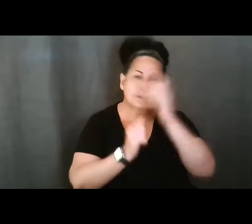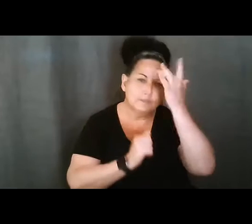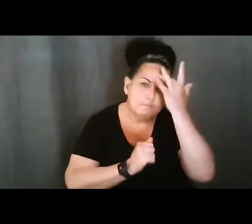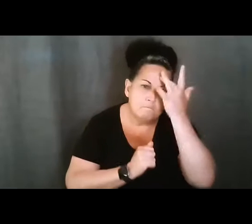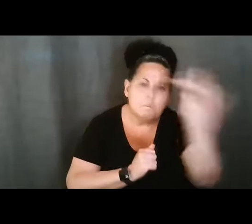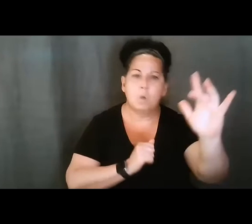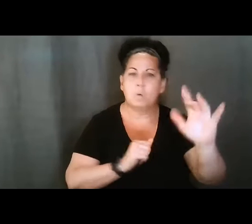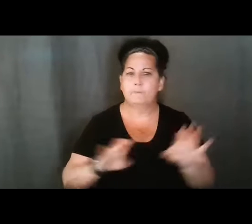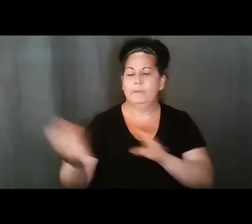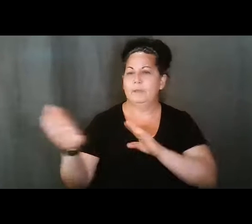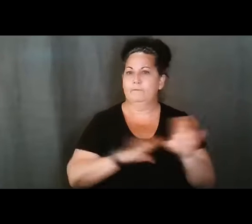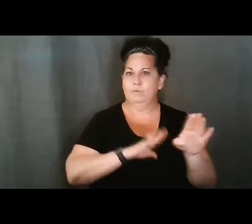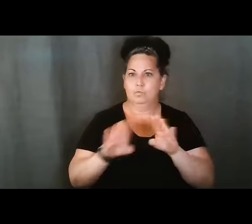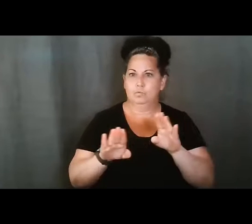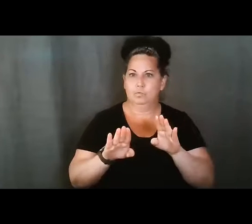intelligent in their behavior.